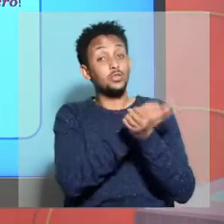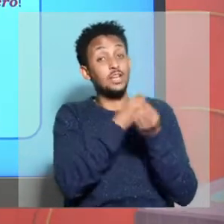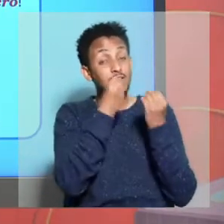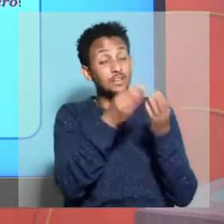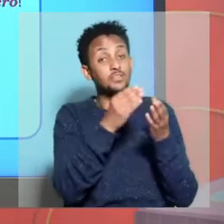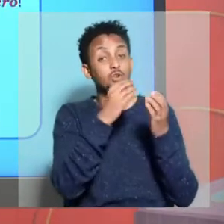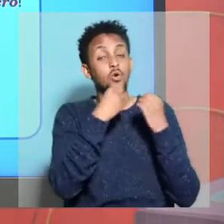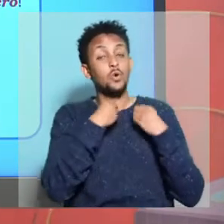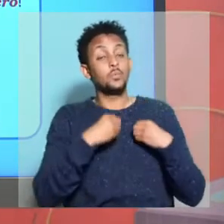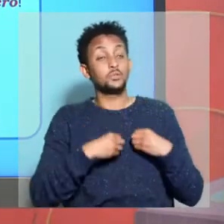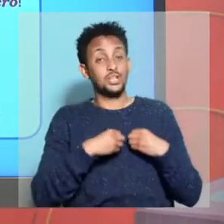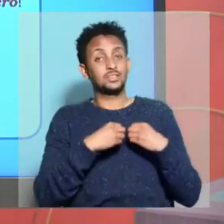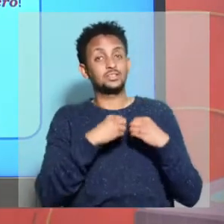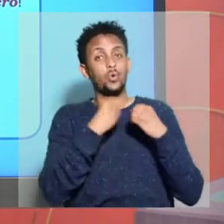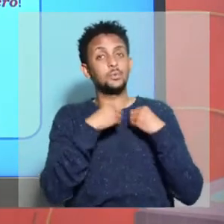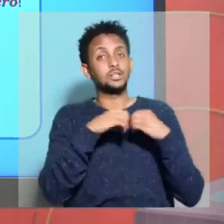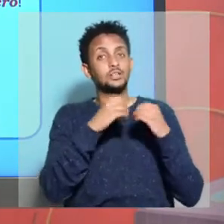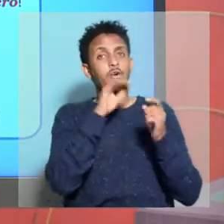object,